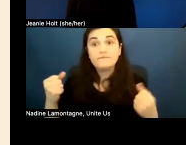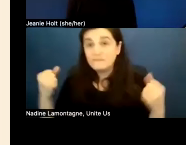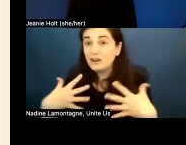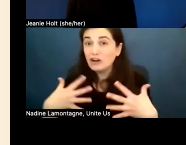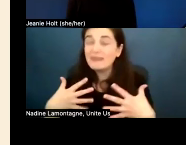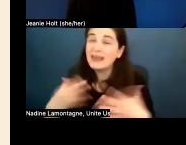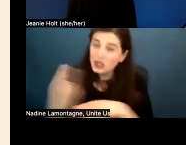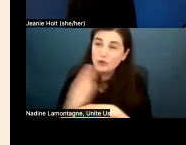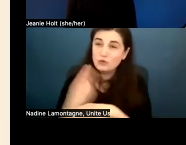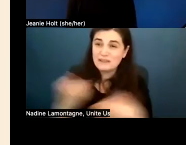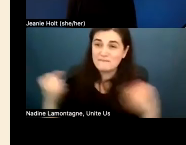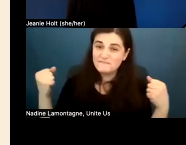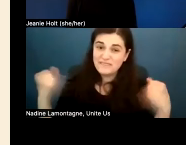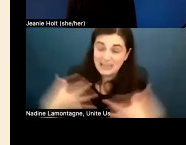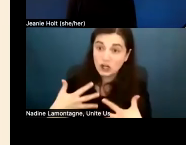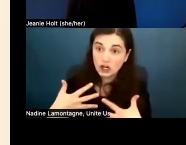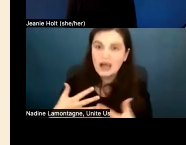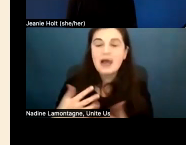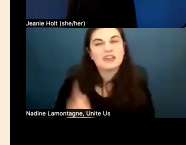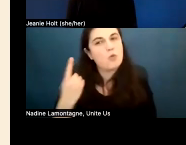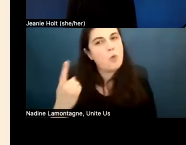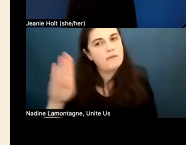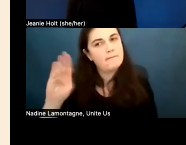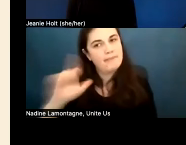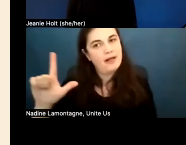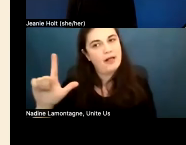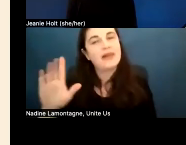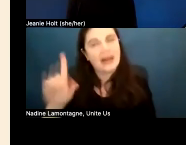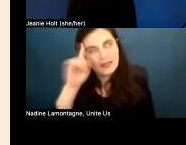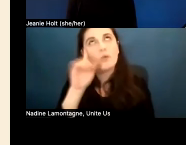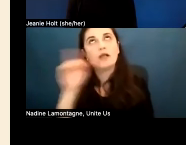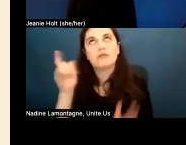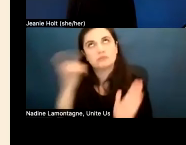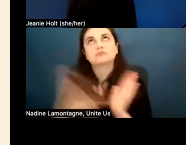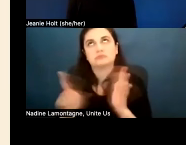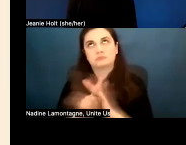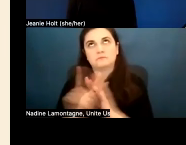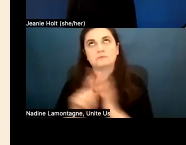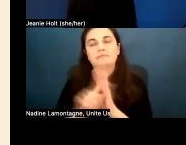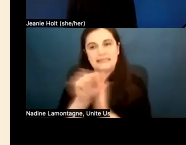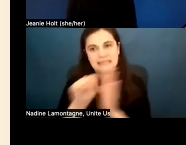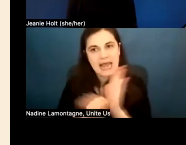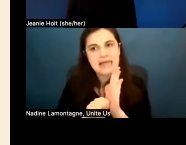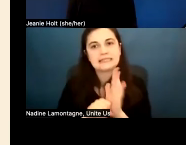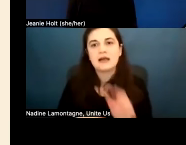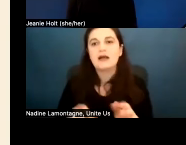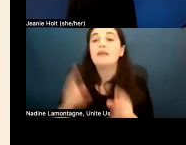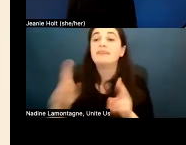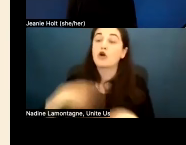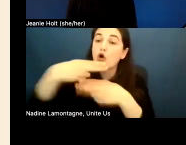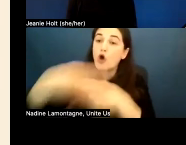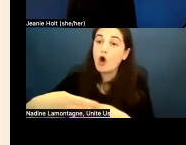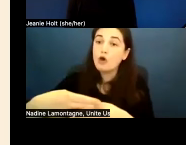I predict that we'll see quite a bit in states in the coming year is a bill based on what they're calling the abortion